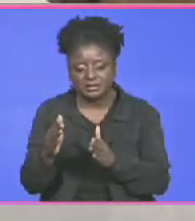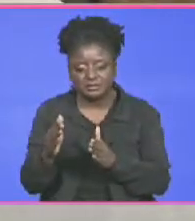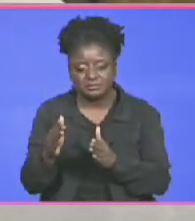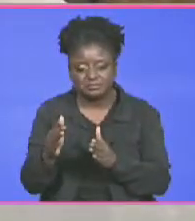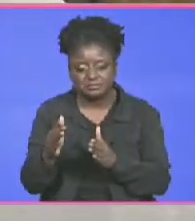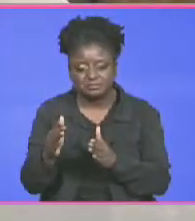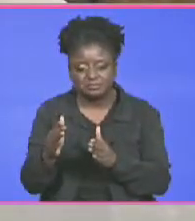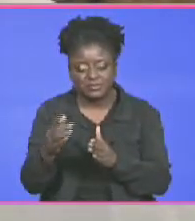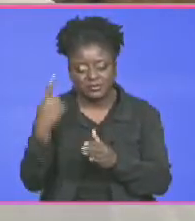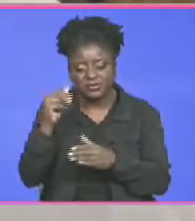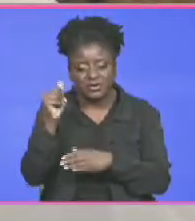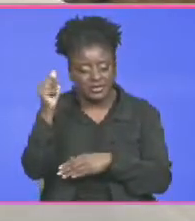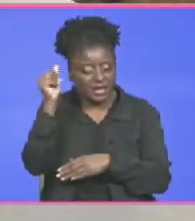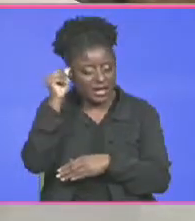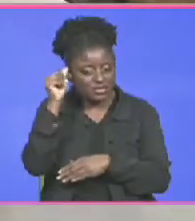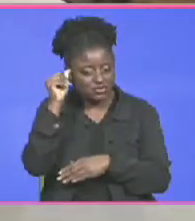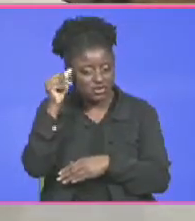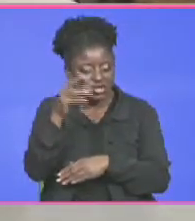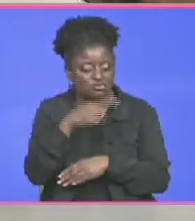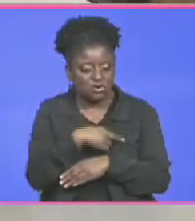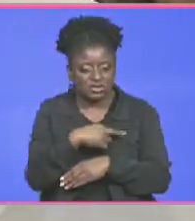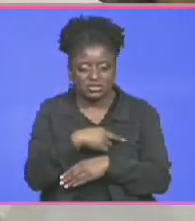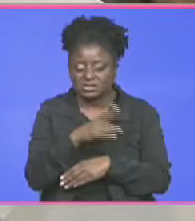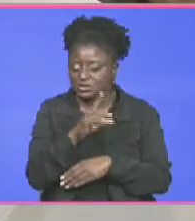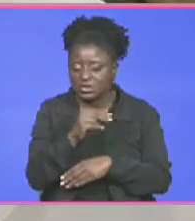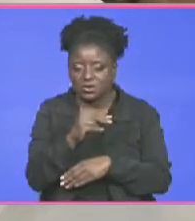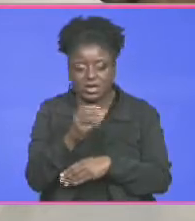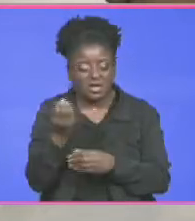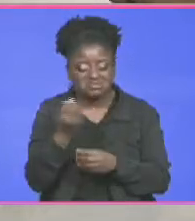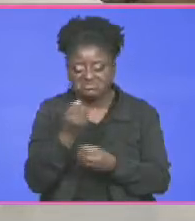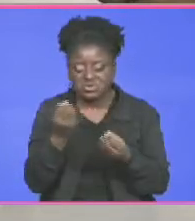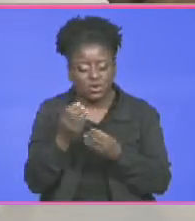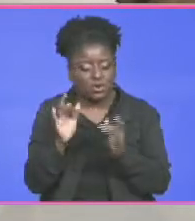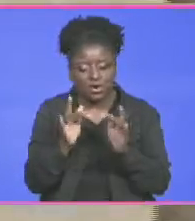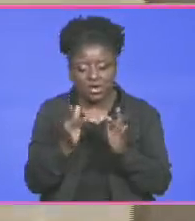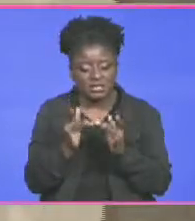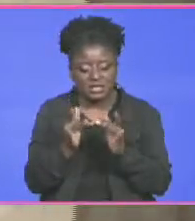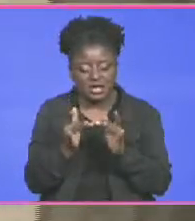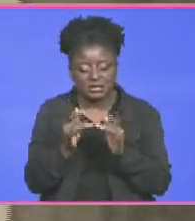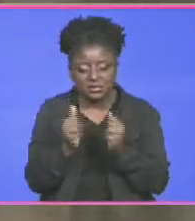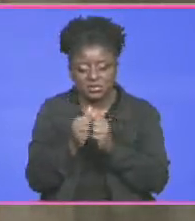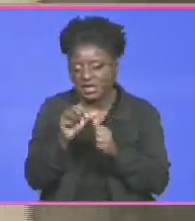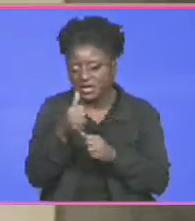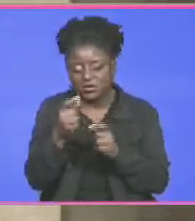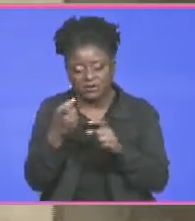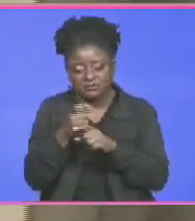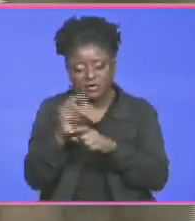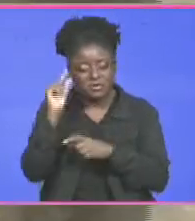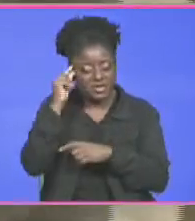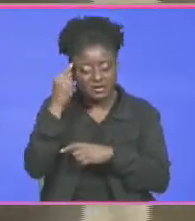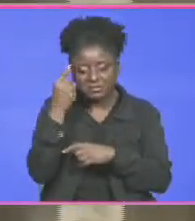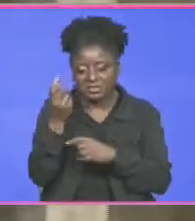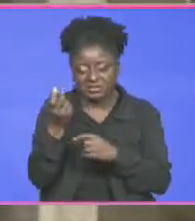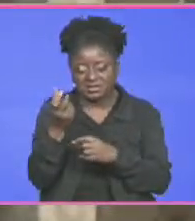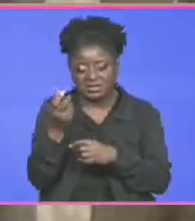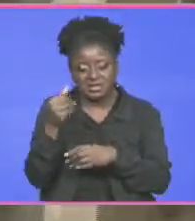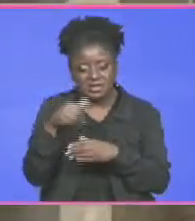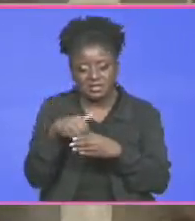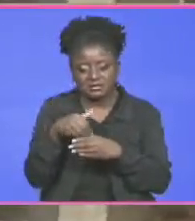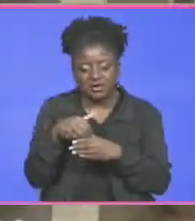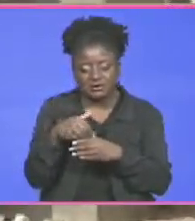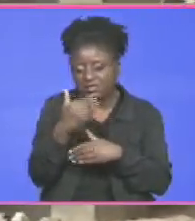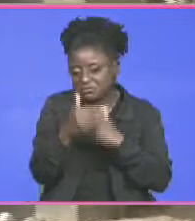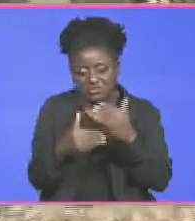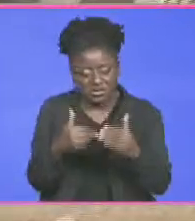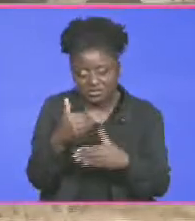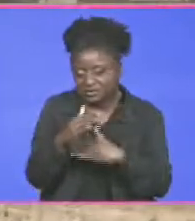know, I had no contact with anybody who involved from the government. I had no contact with anybody. No. The blueprint, the